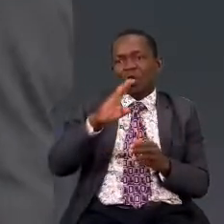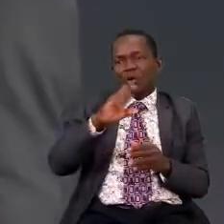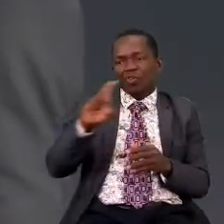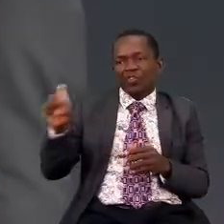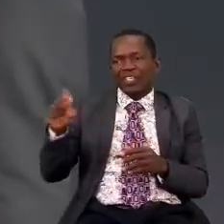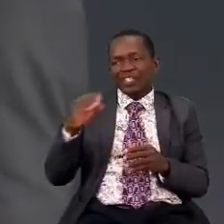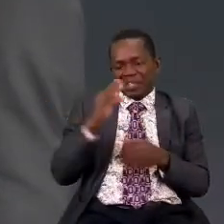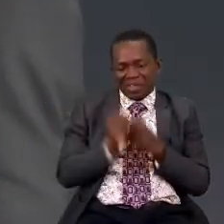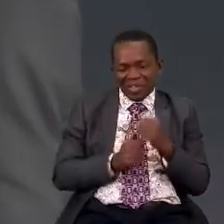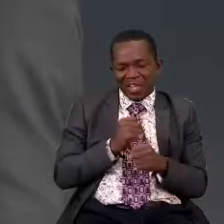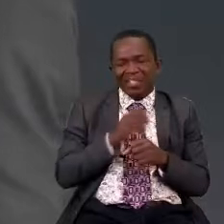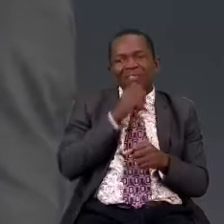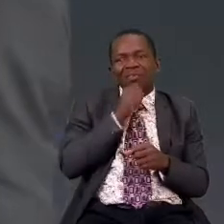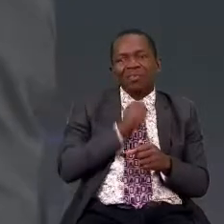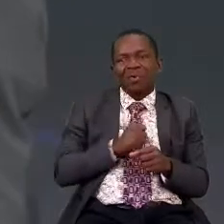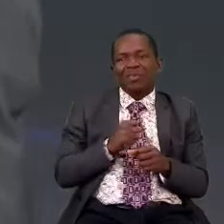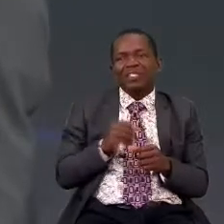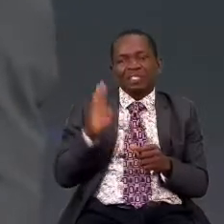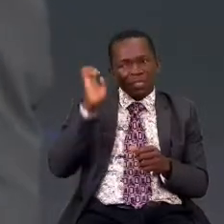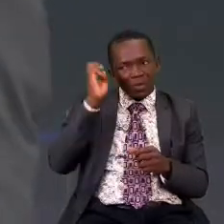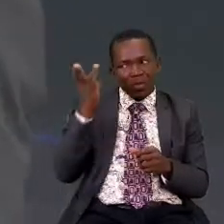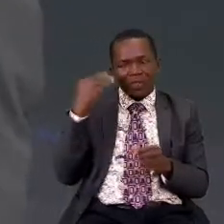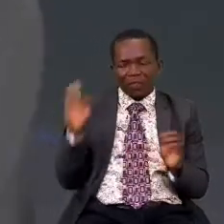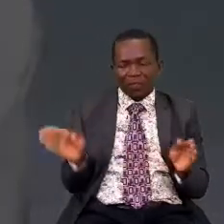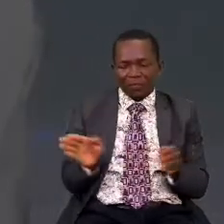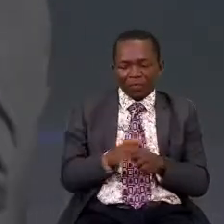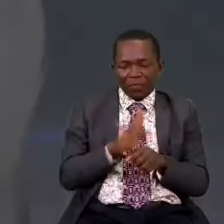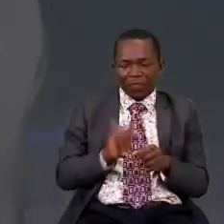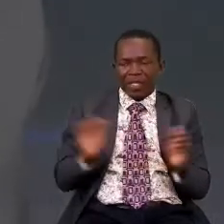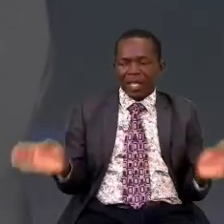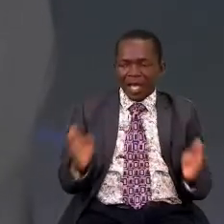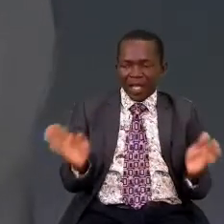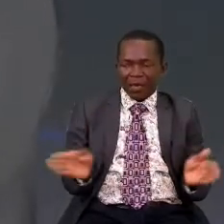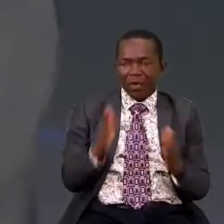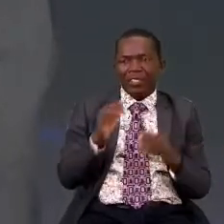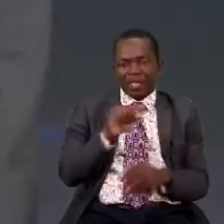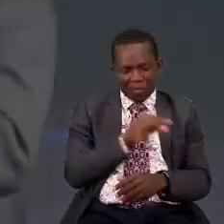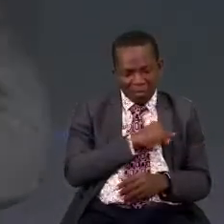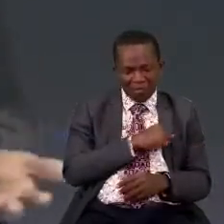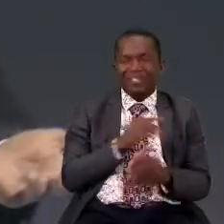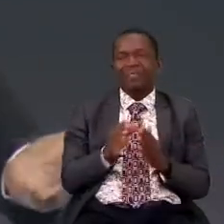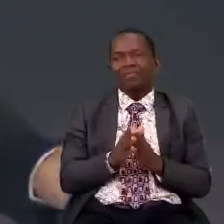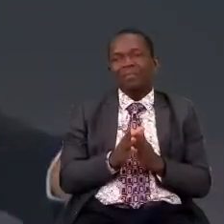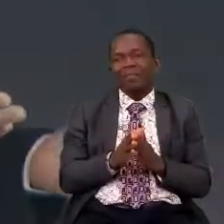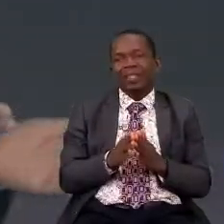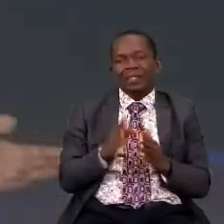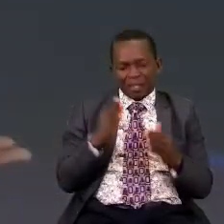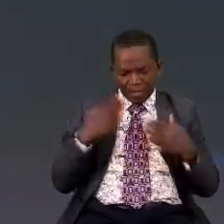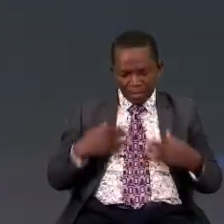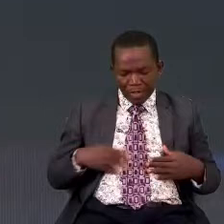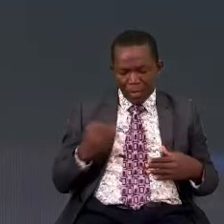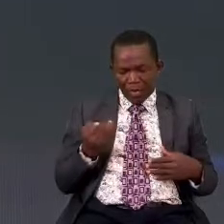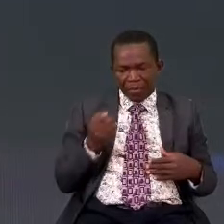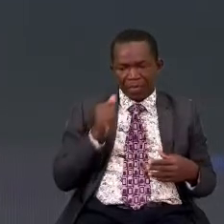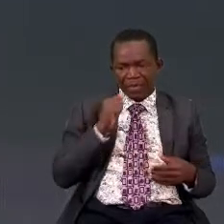persuaded, the body of Sarah was as good as dead, yet fully persuaded. And the biology